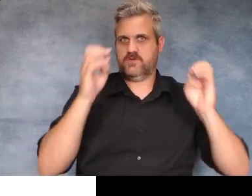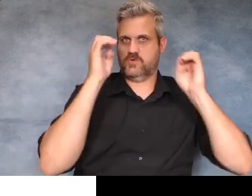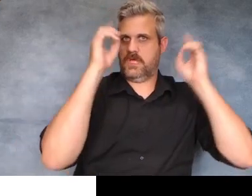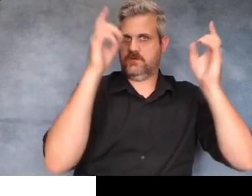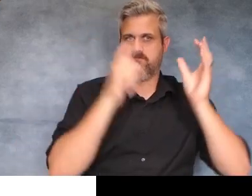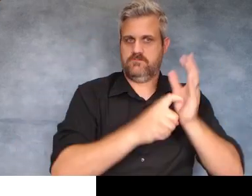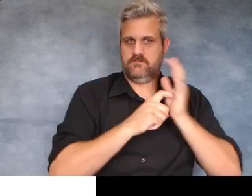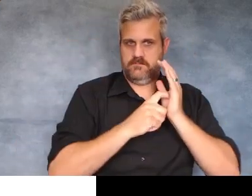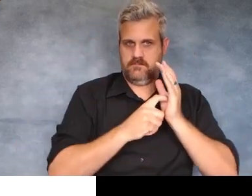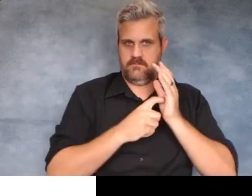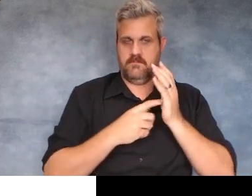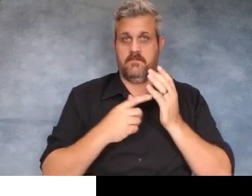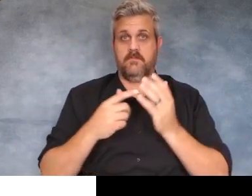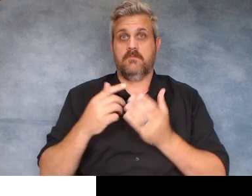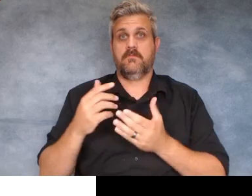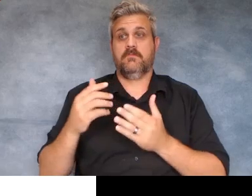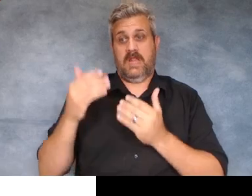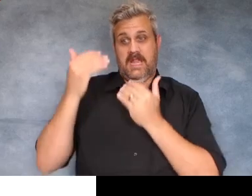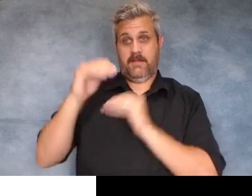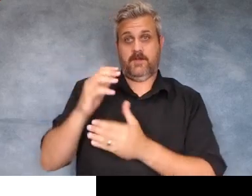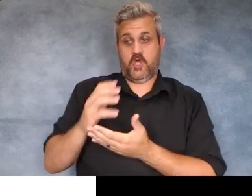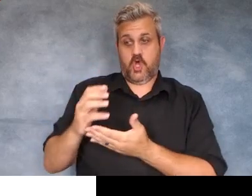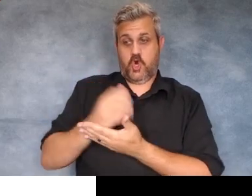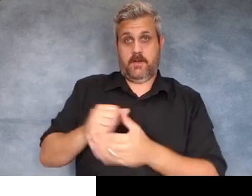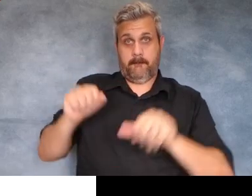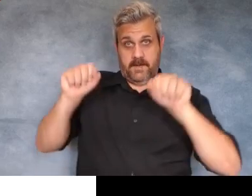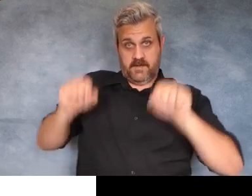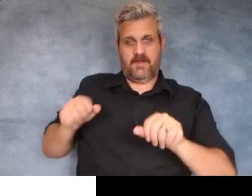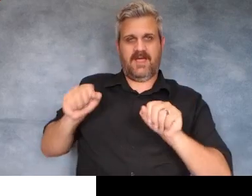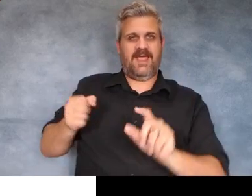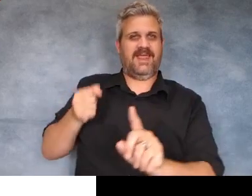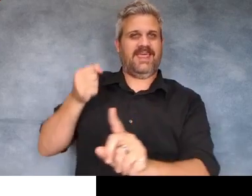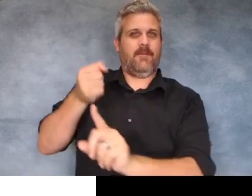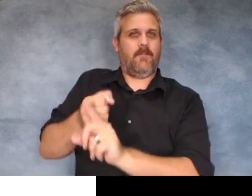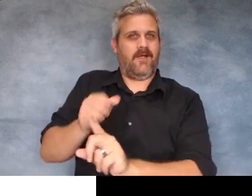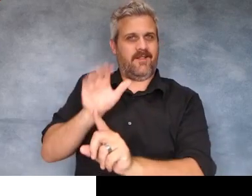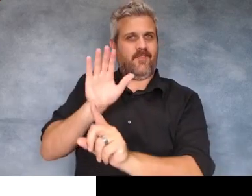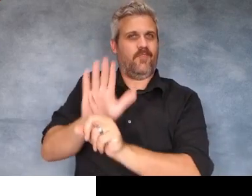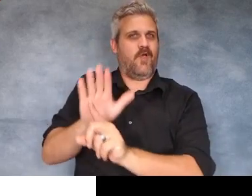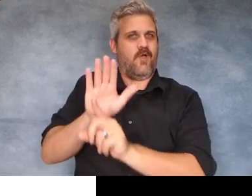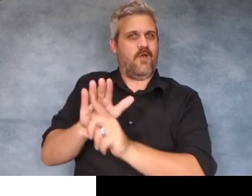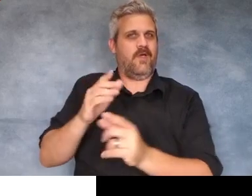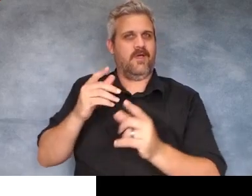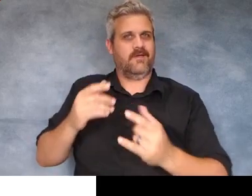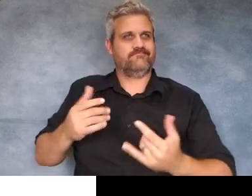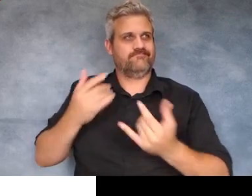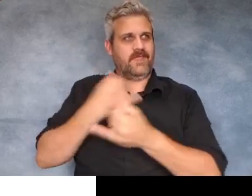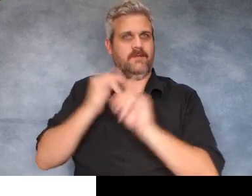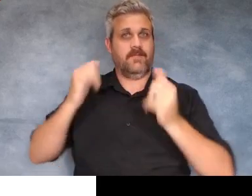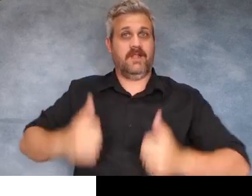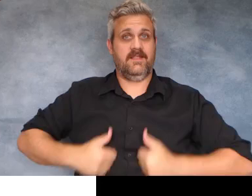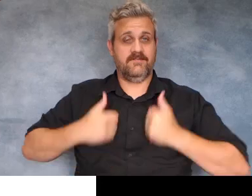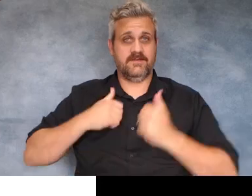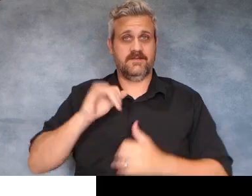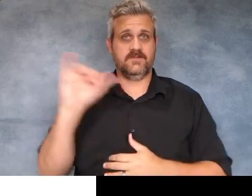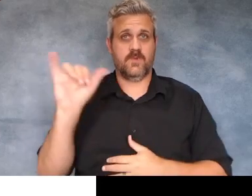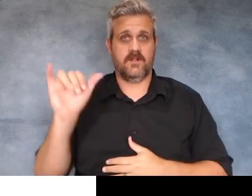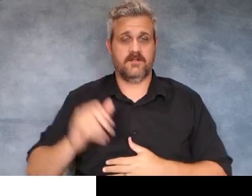Limited earning potential may impact the student's level of independent living as well.